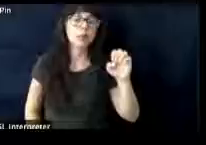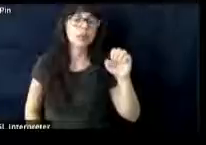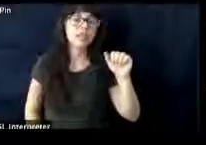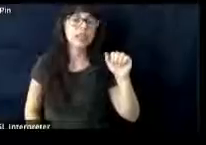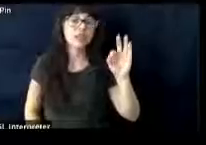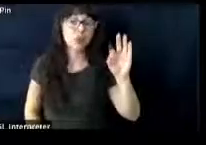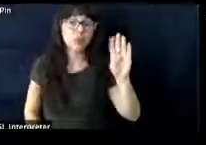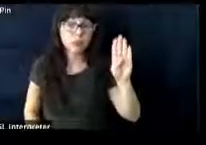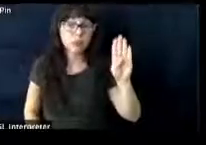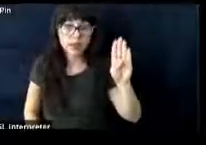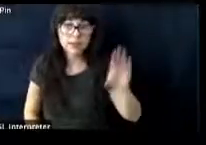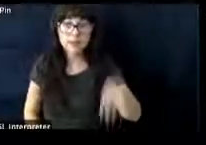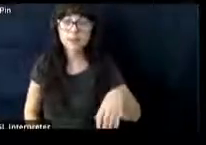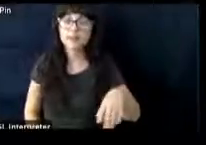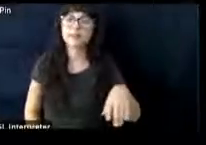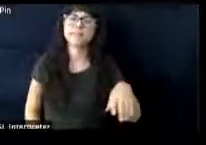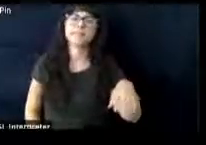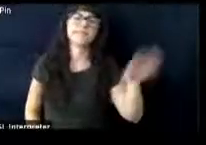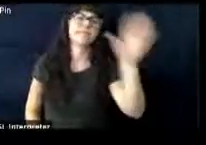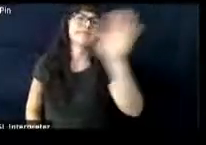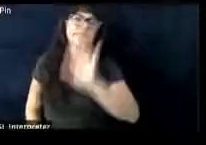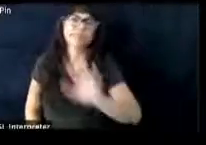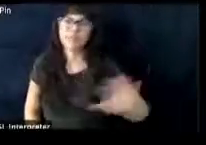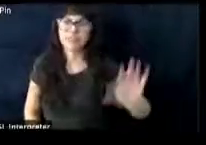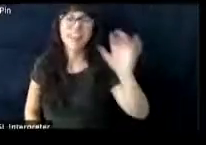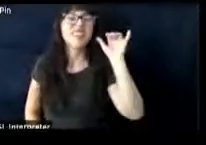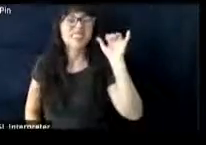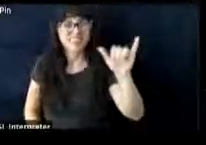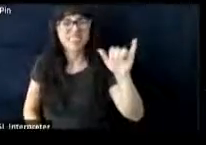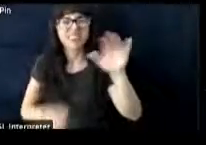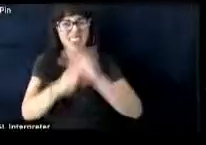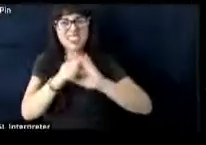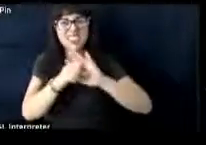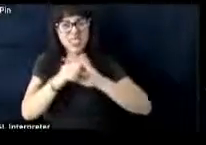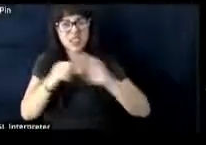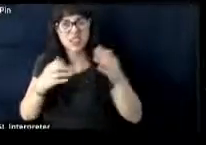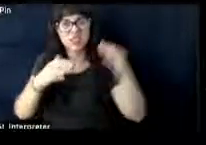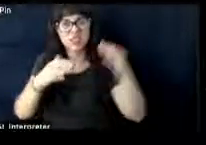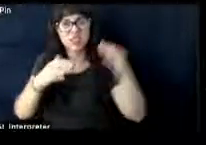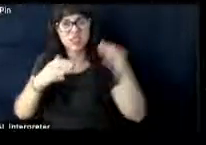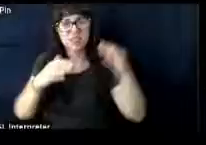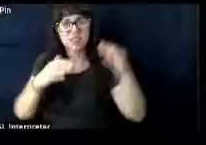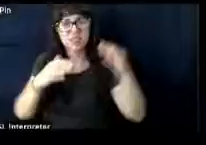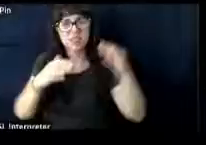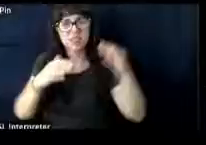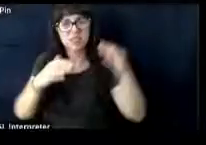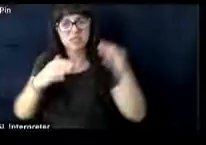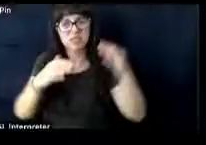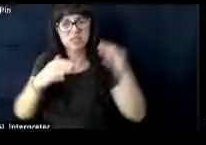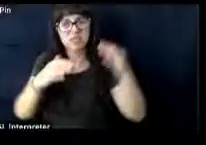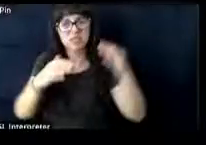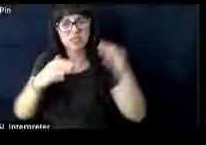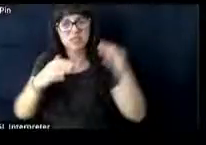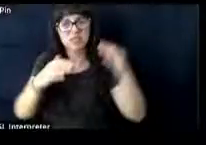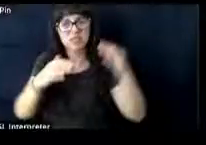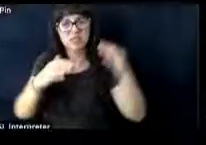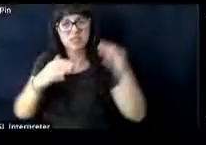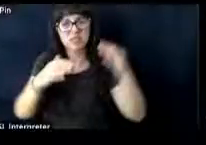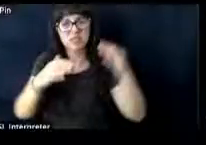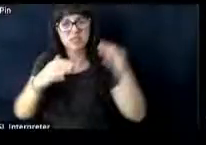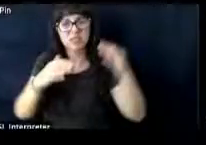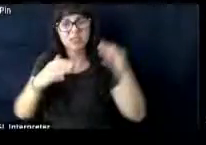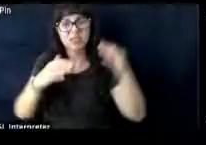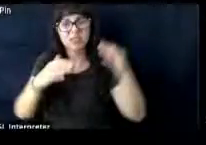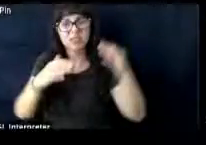Base. Yes, this is the area I'm speaking about. It's all high desert,